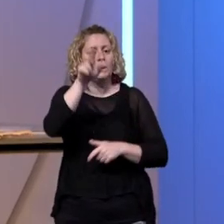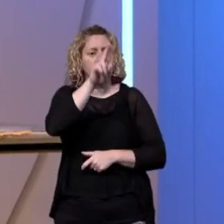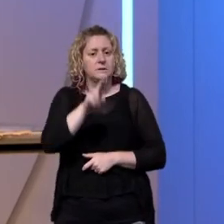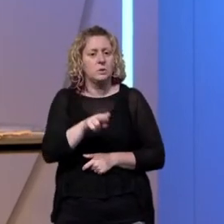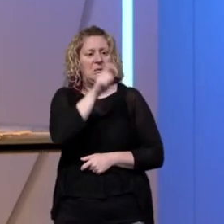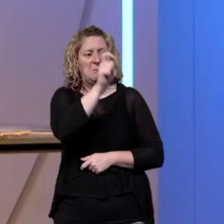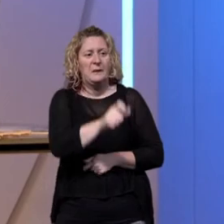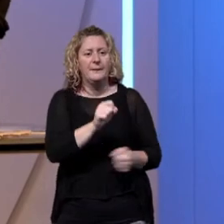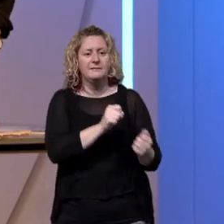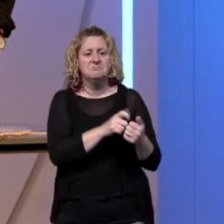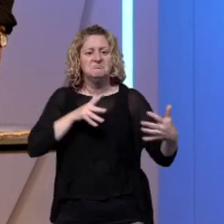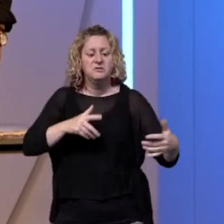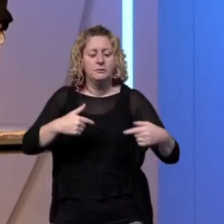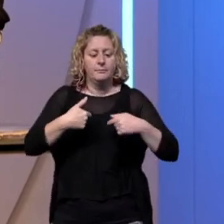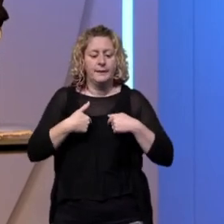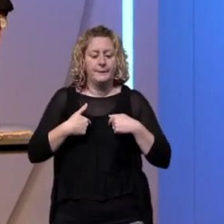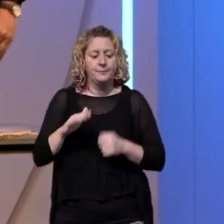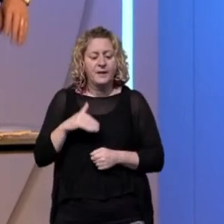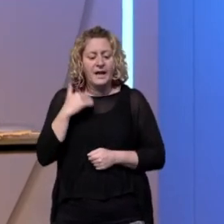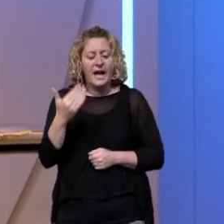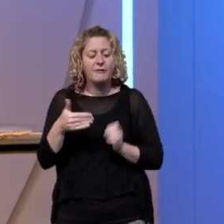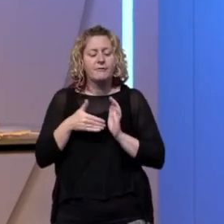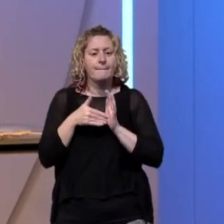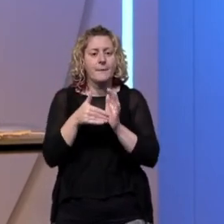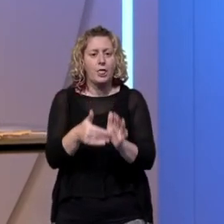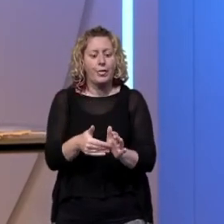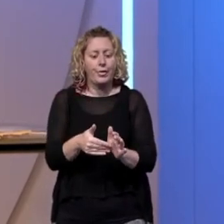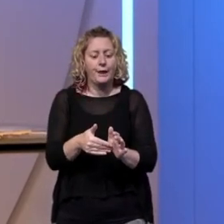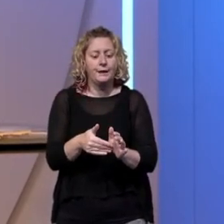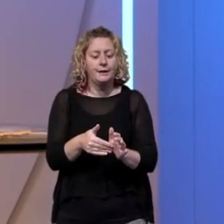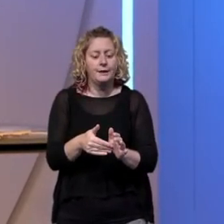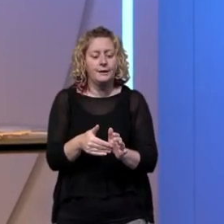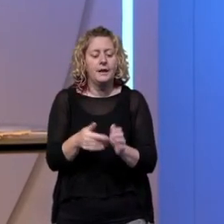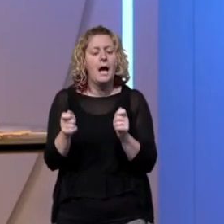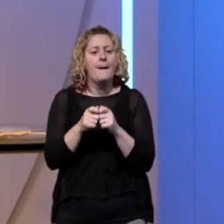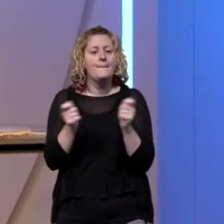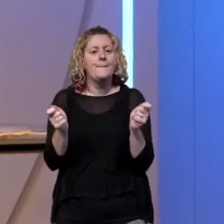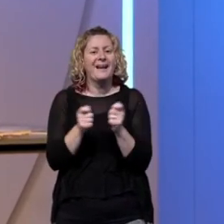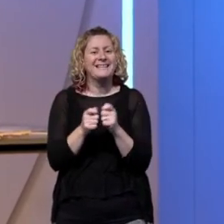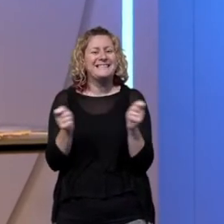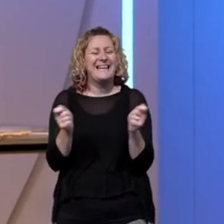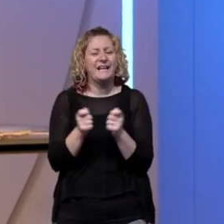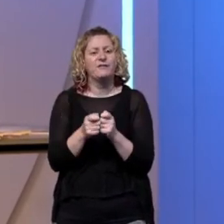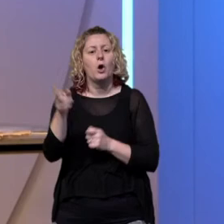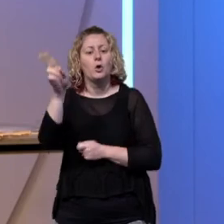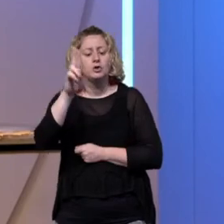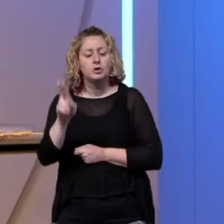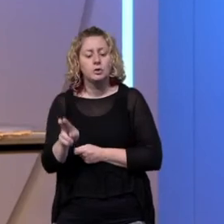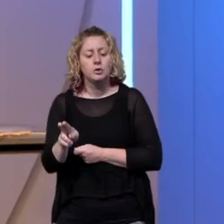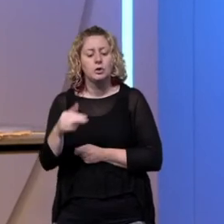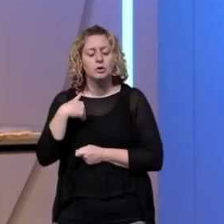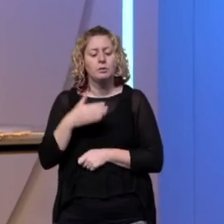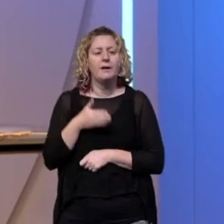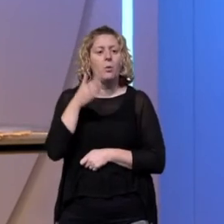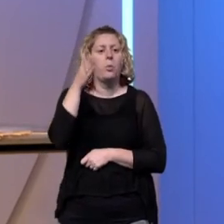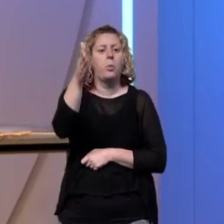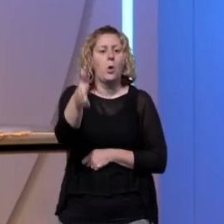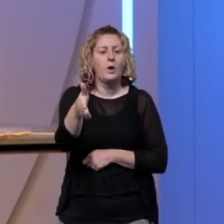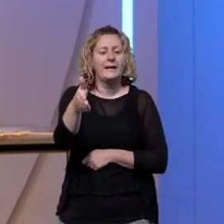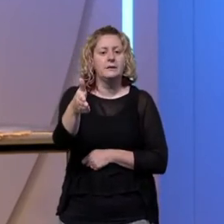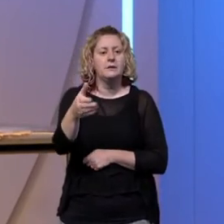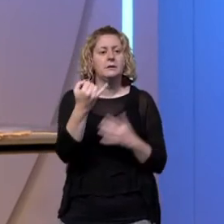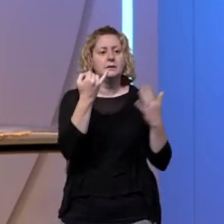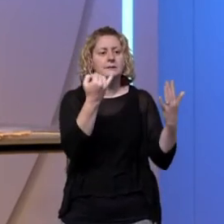I was 17, 18, after I'd become a Christian, a magazine would come out, go around the boarding houses. So I'd walk into the central feeding at the school, 600 boys,